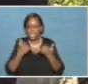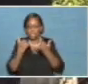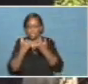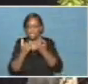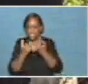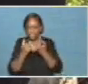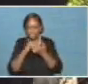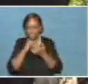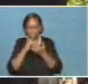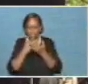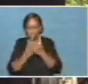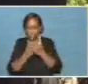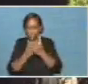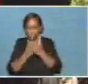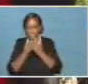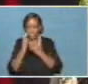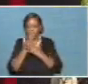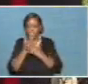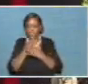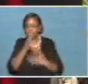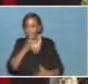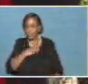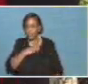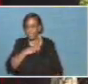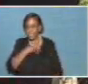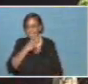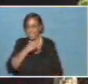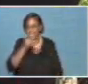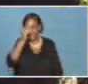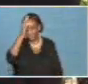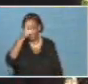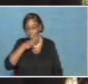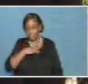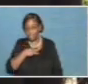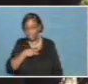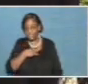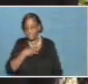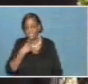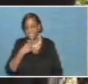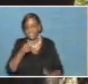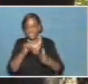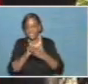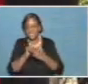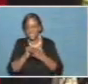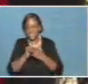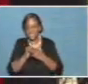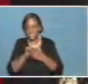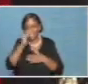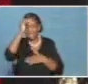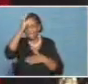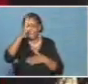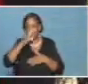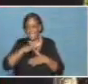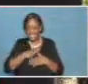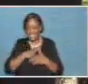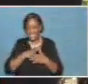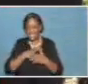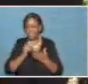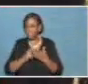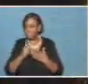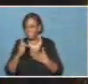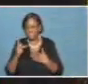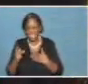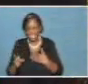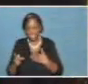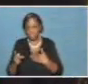women that ultimately threaten the country's stability. The statement further charging that men are failing miserably in